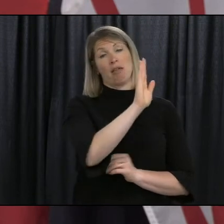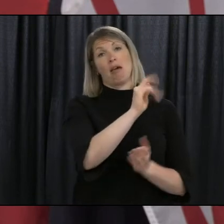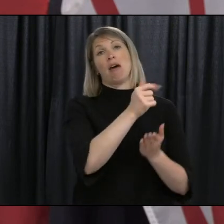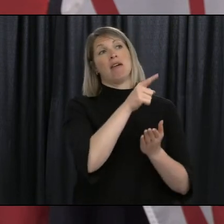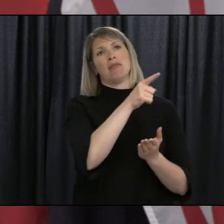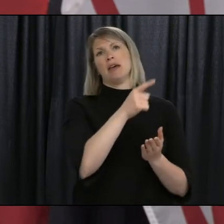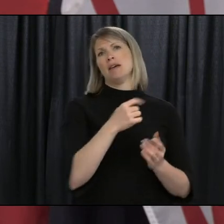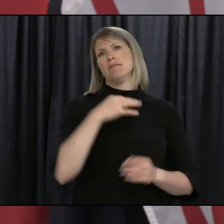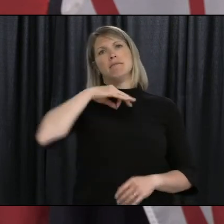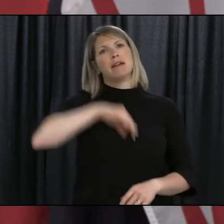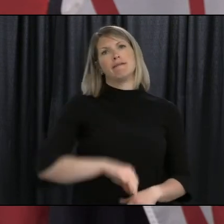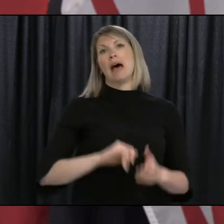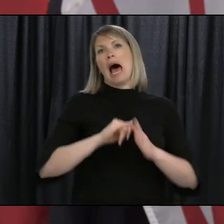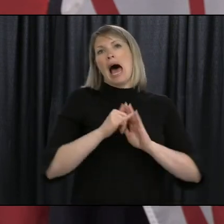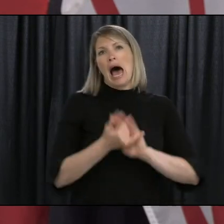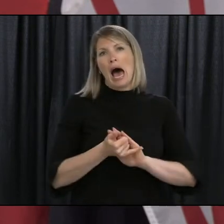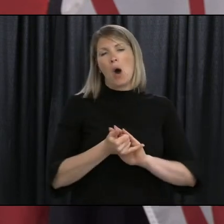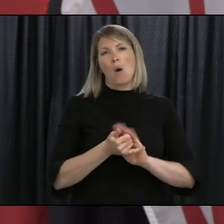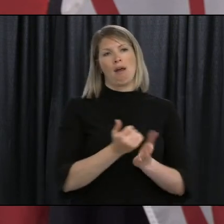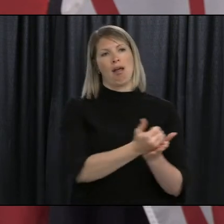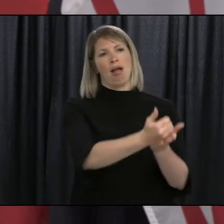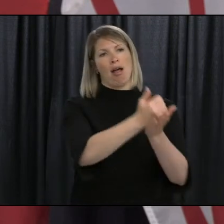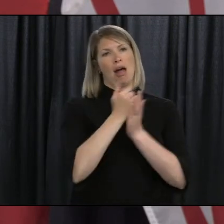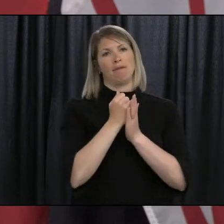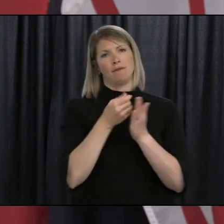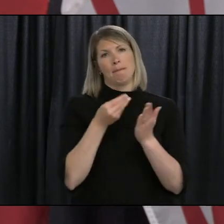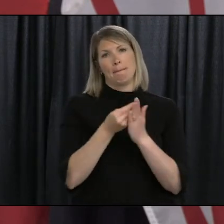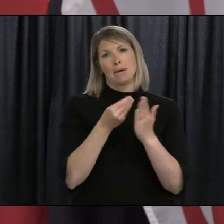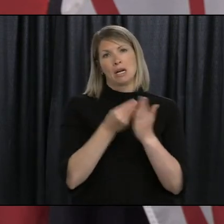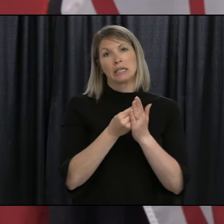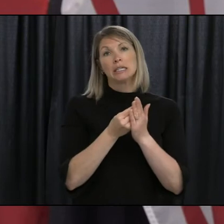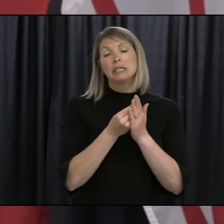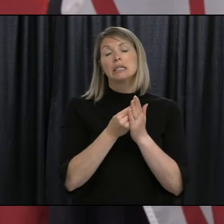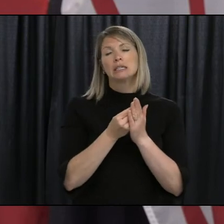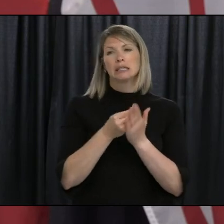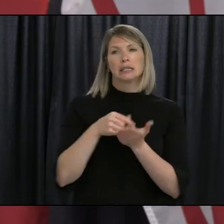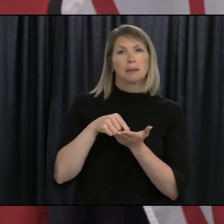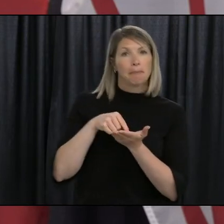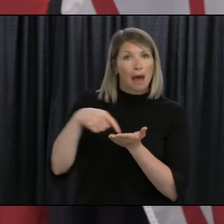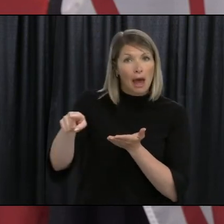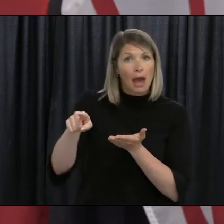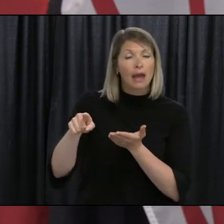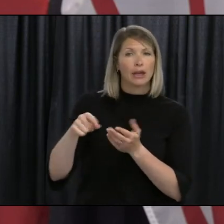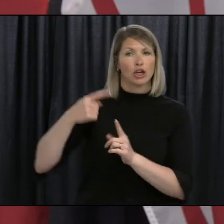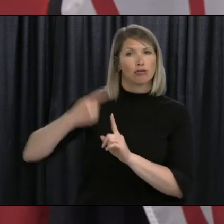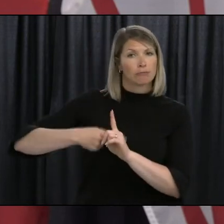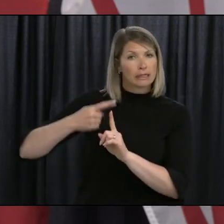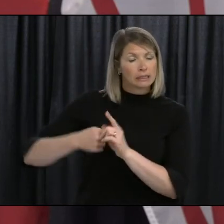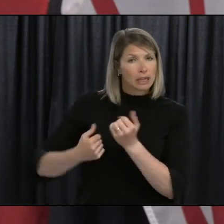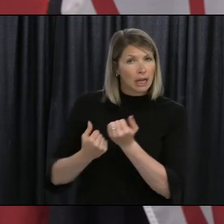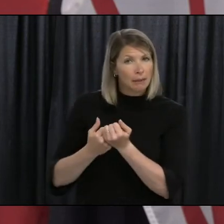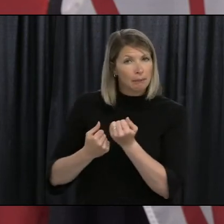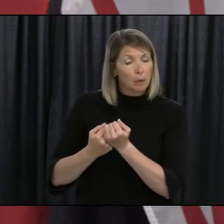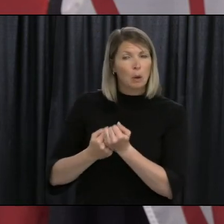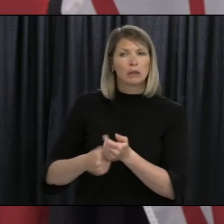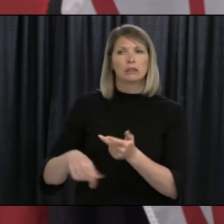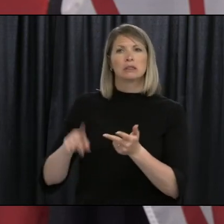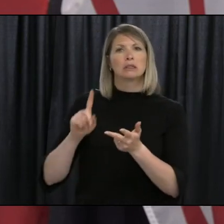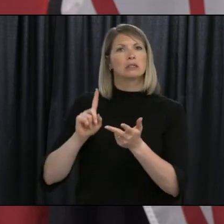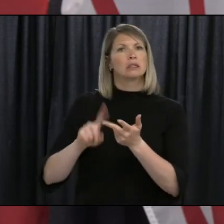through COVID-19, in wage subsidies and top-ups and rental assistance and other